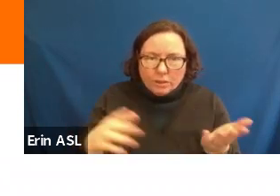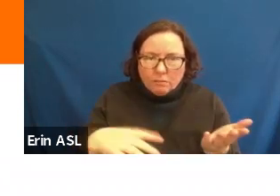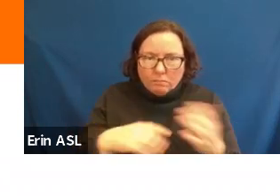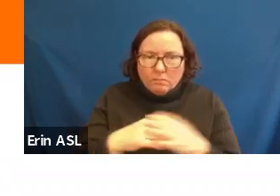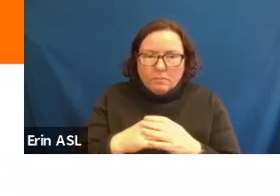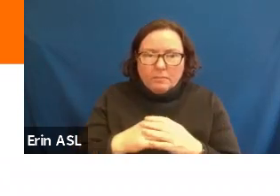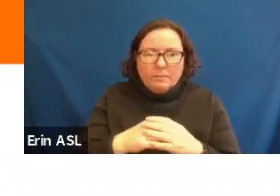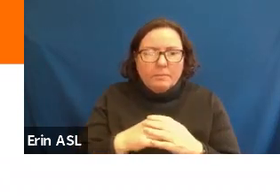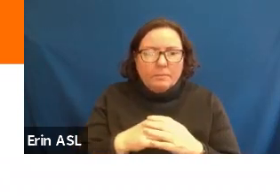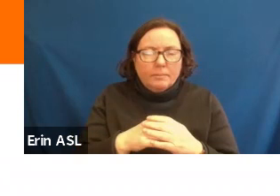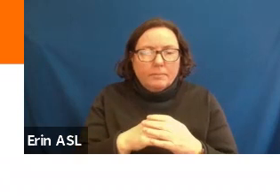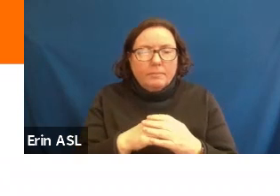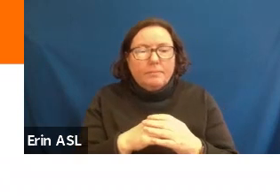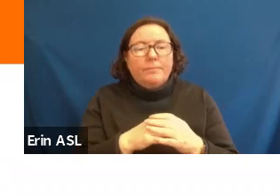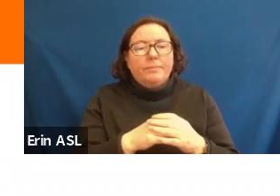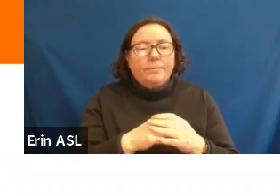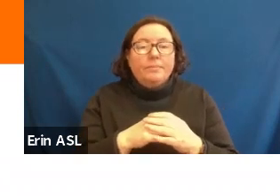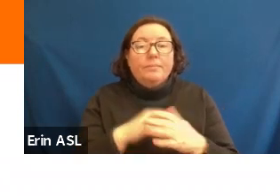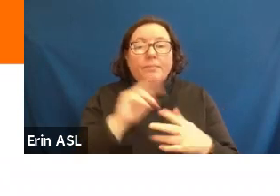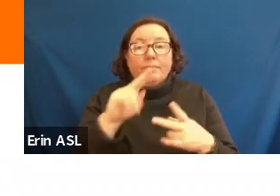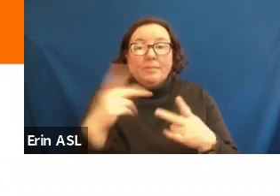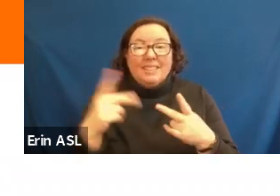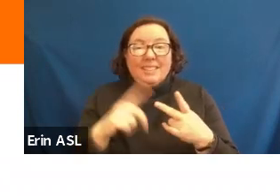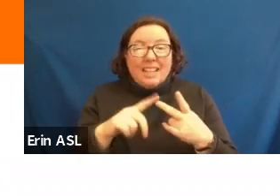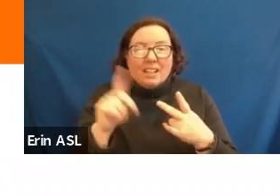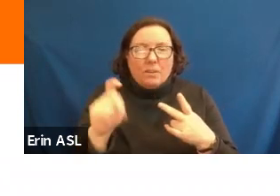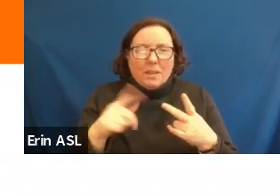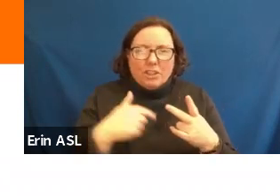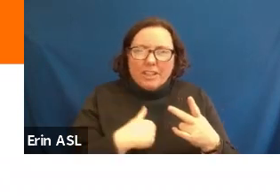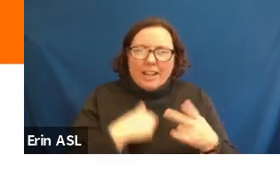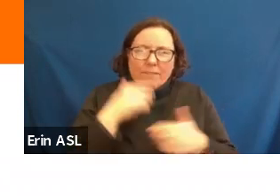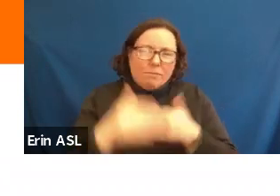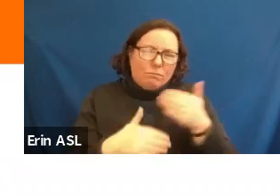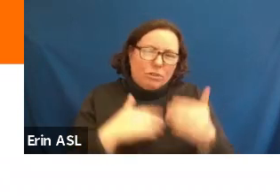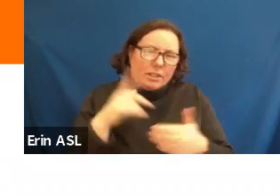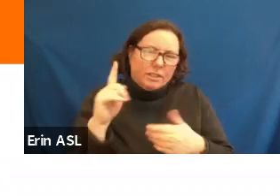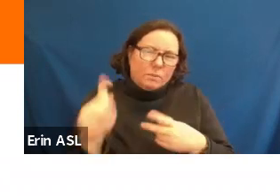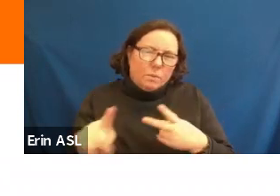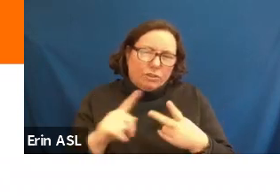in Detroit? And then secondly, I have a process question.